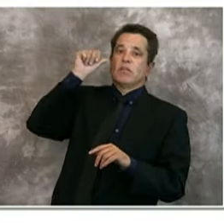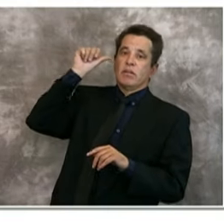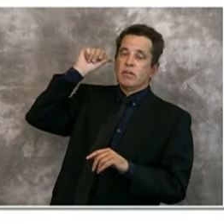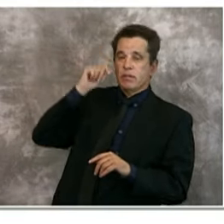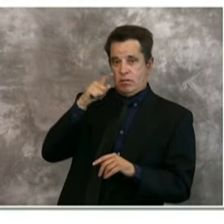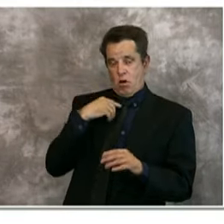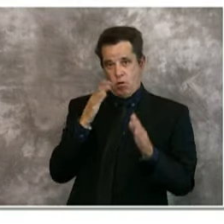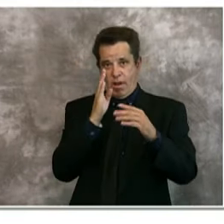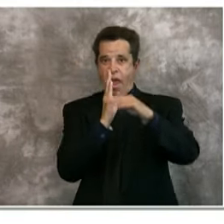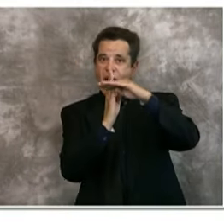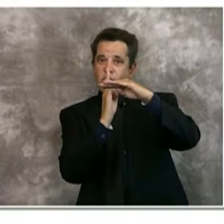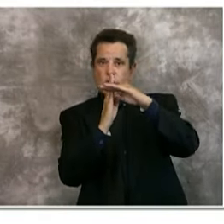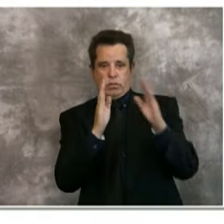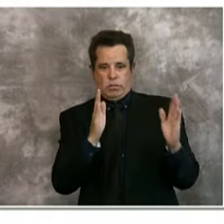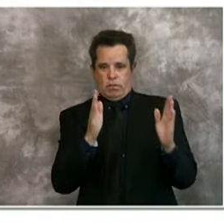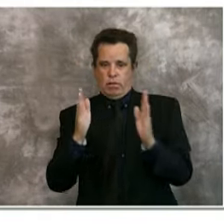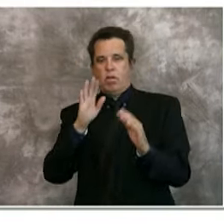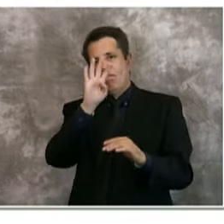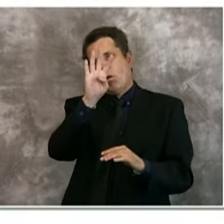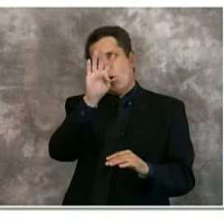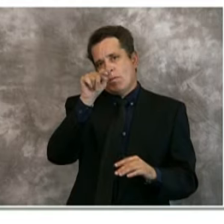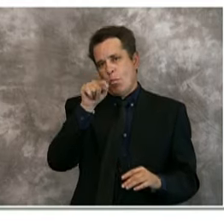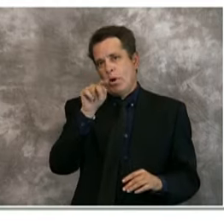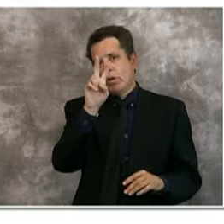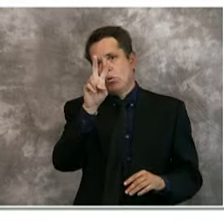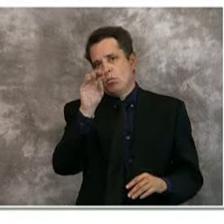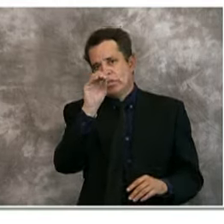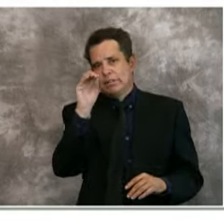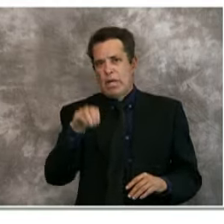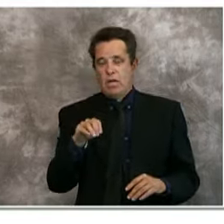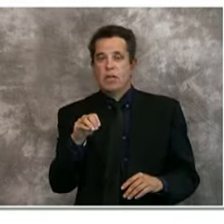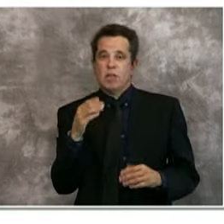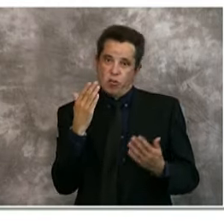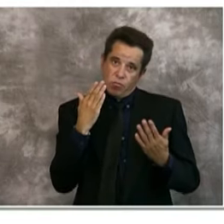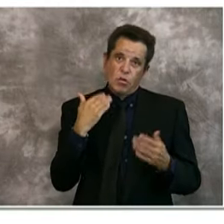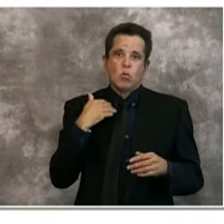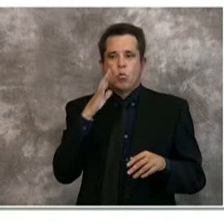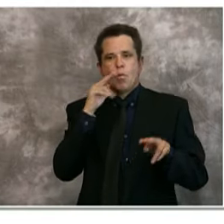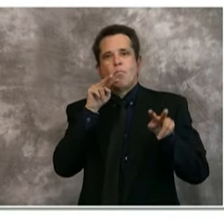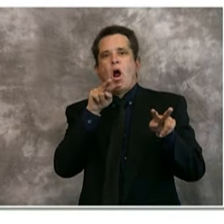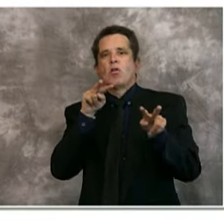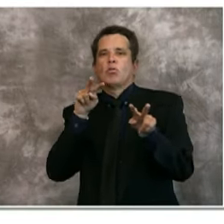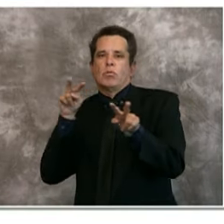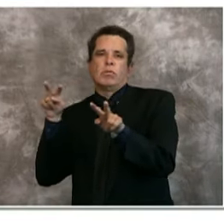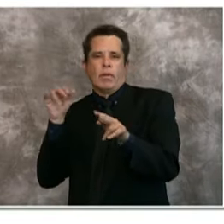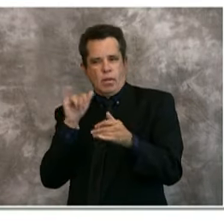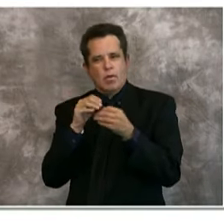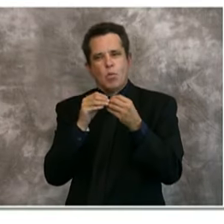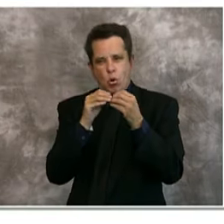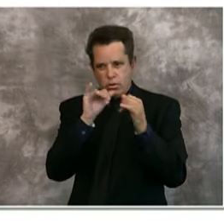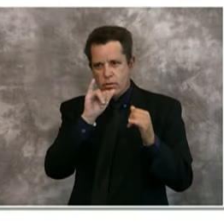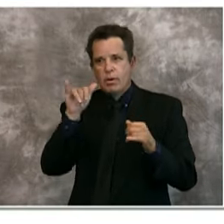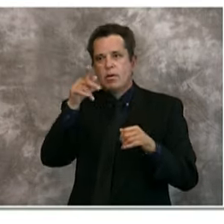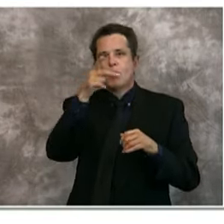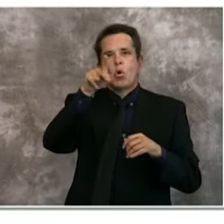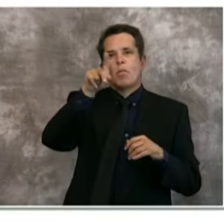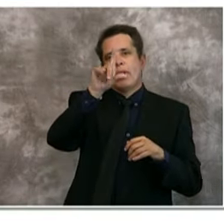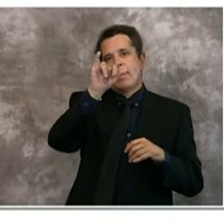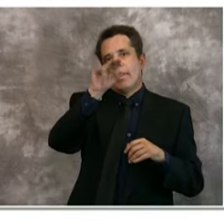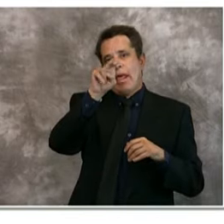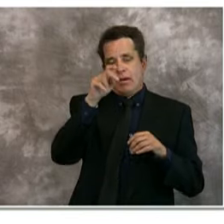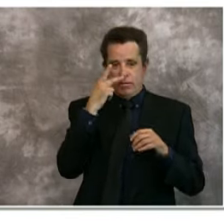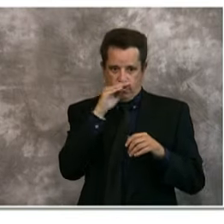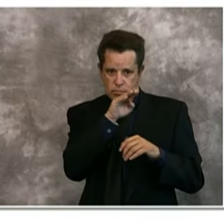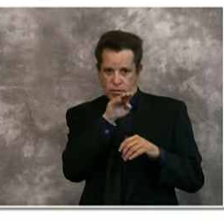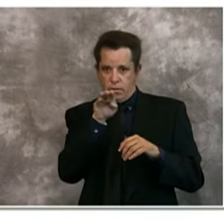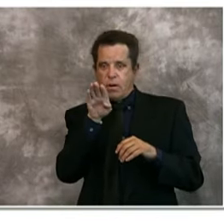14-day average is now at 4.2%. And we will continue to monitor this moving forward. You can see in the purple line there, though, the uptick